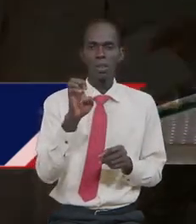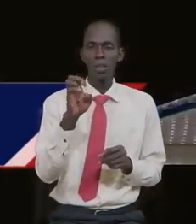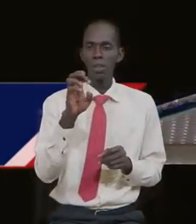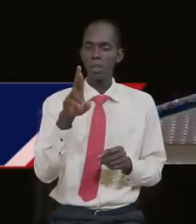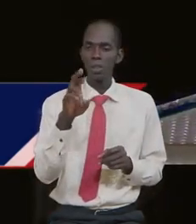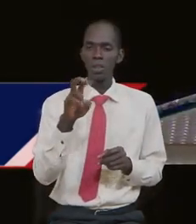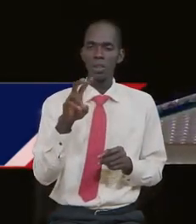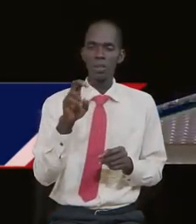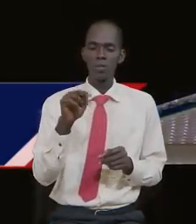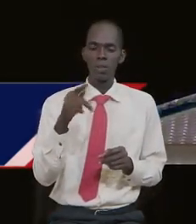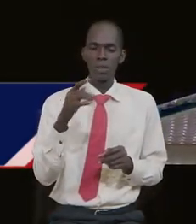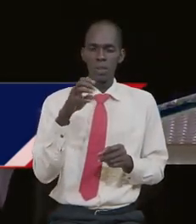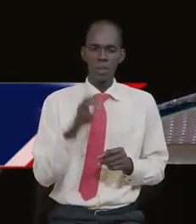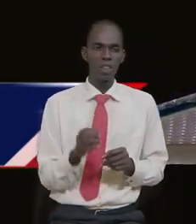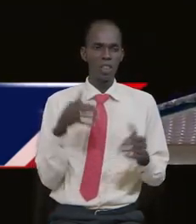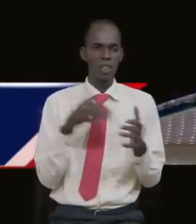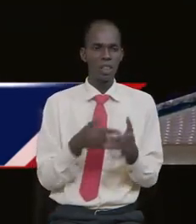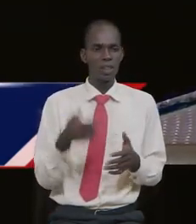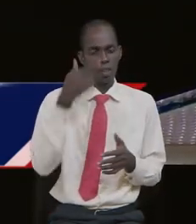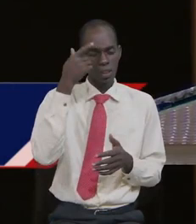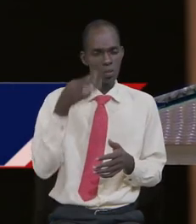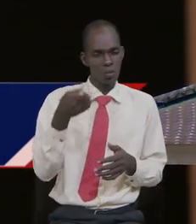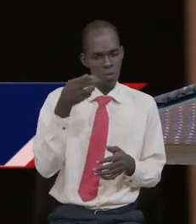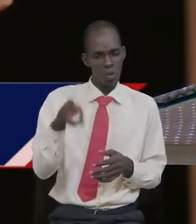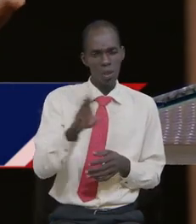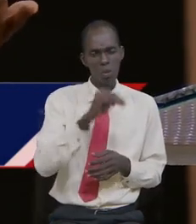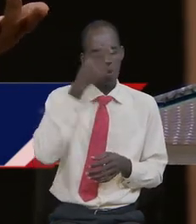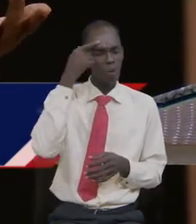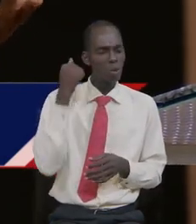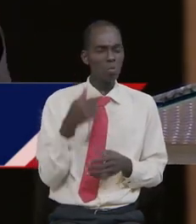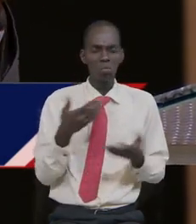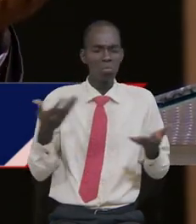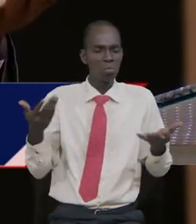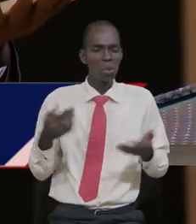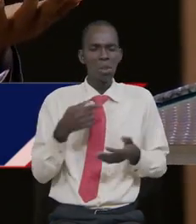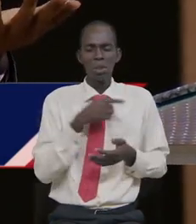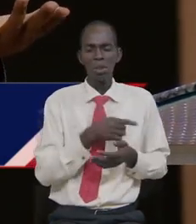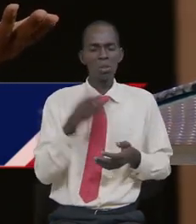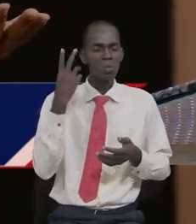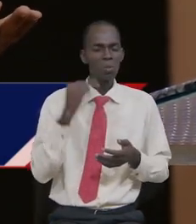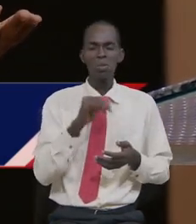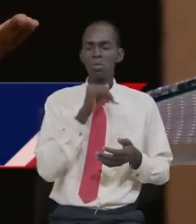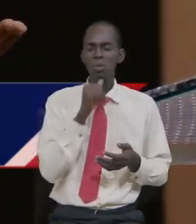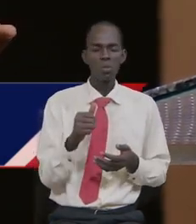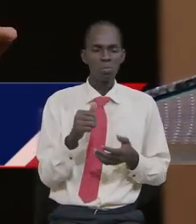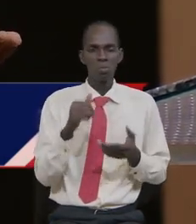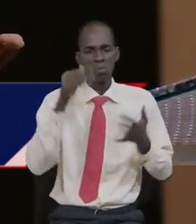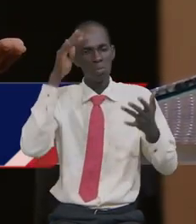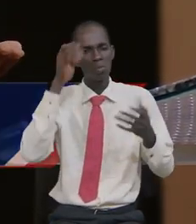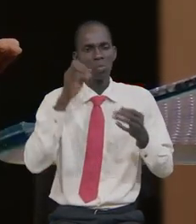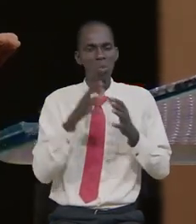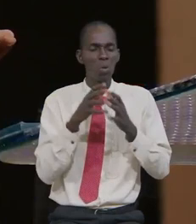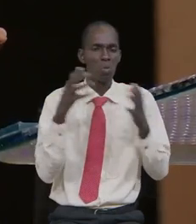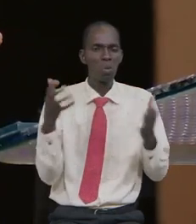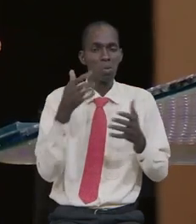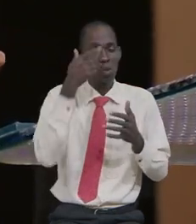was unreasonable in setting up an idol, because when his dream was